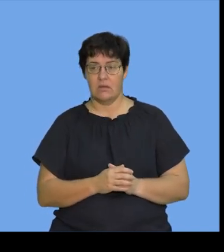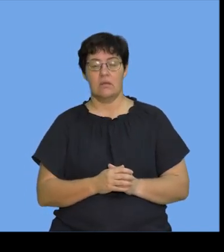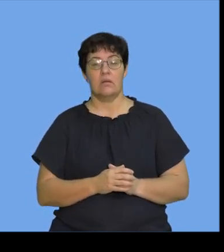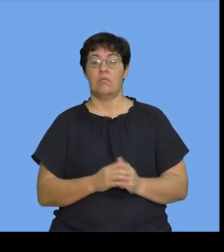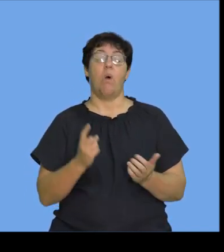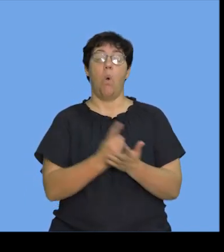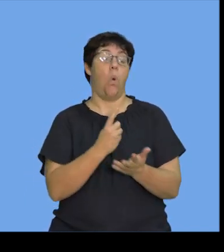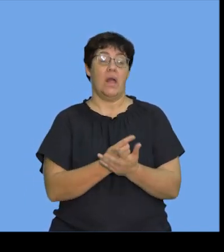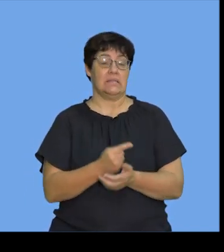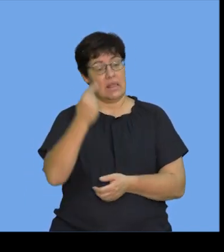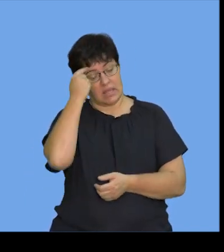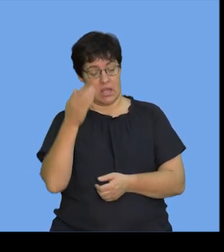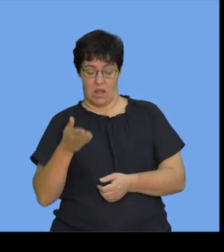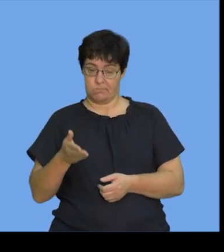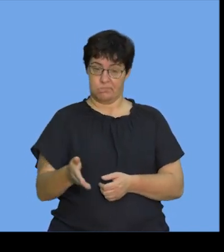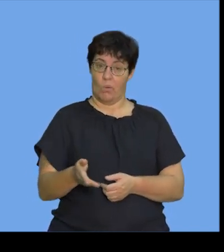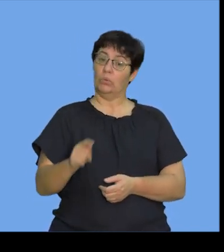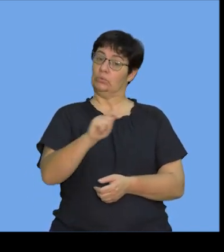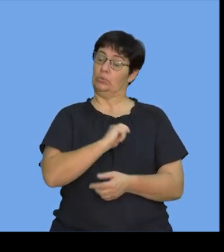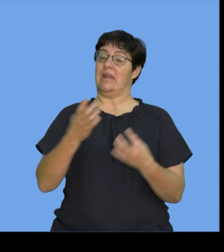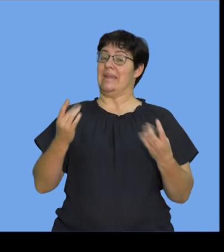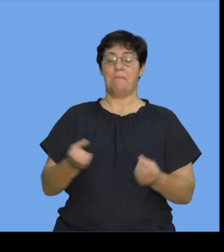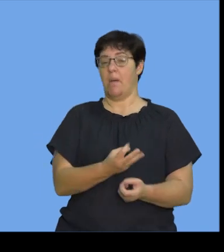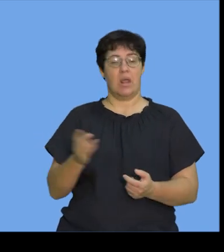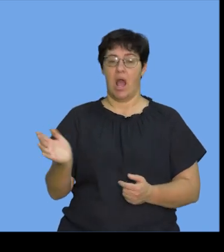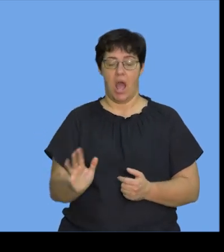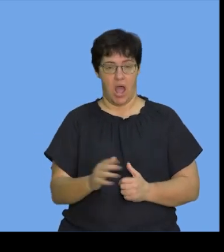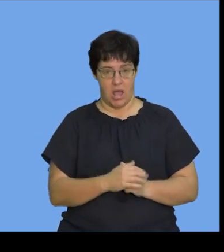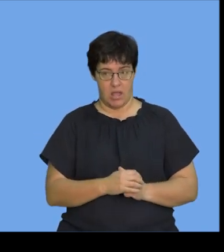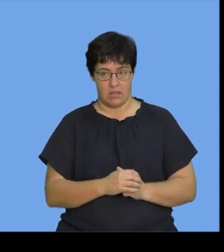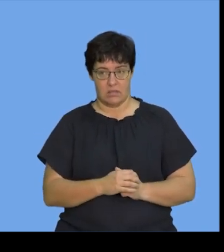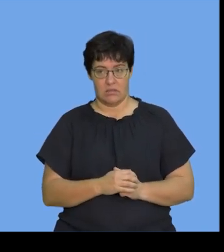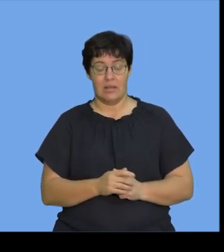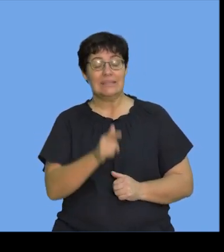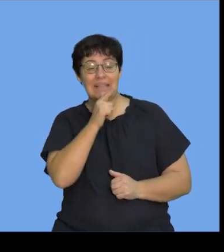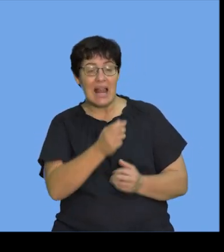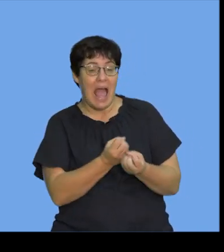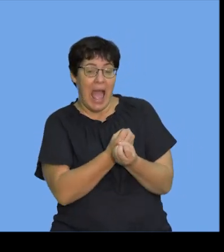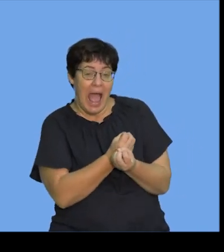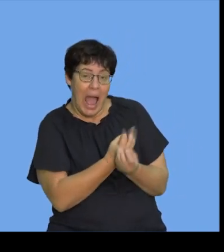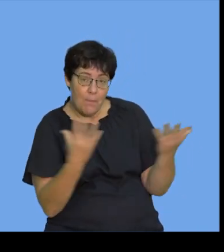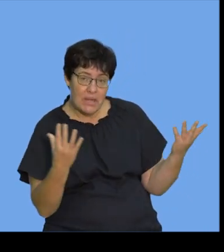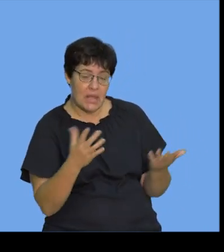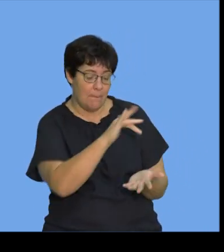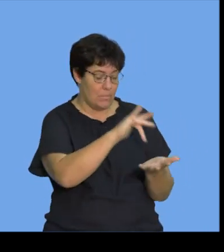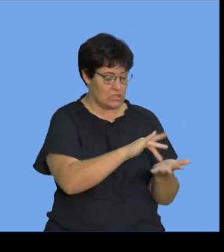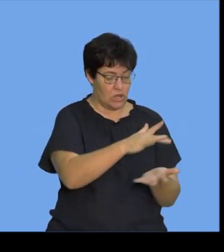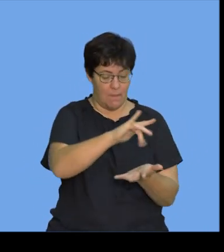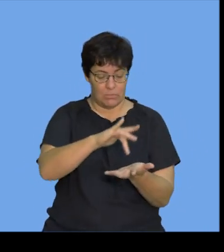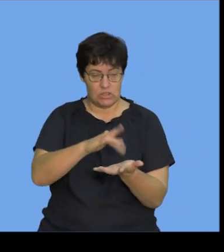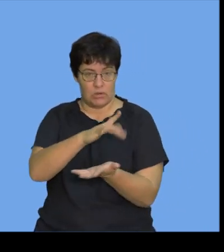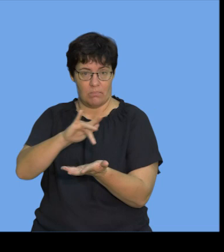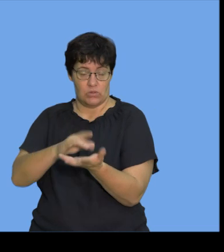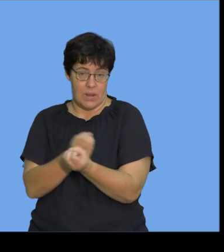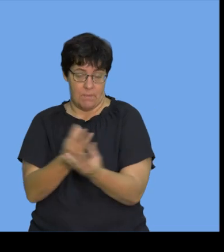as what is there is the actual number of terms, right? It just tells you how many positions you have.